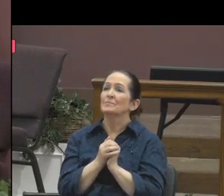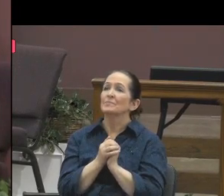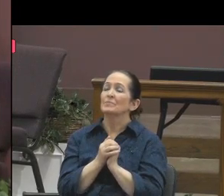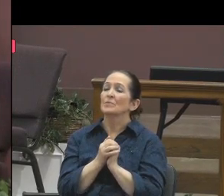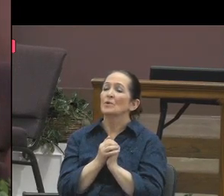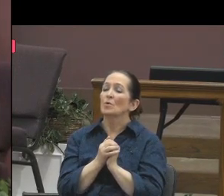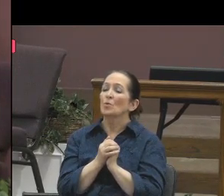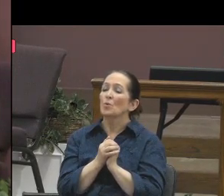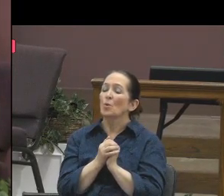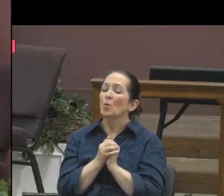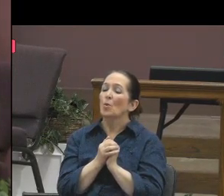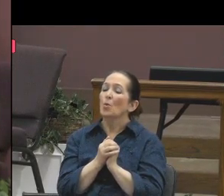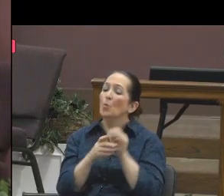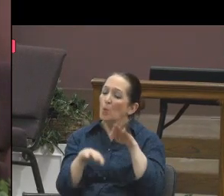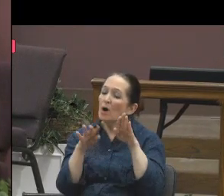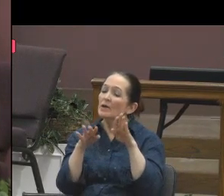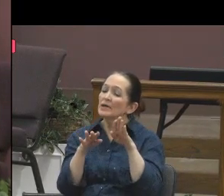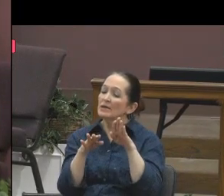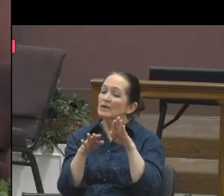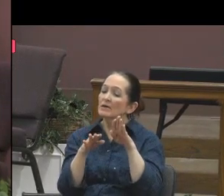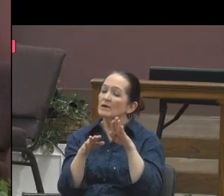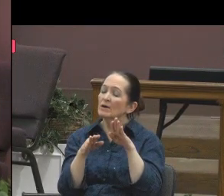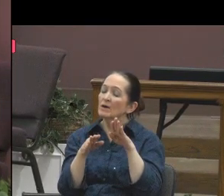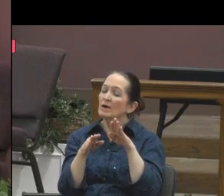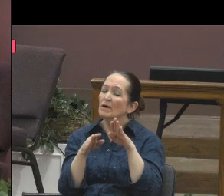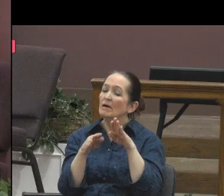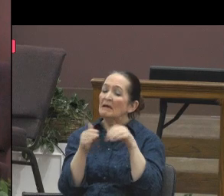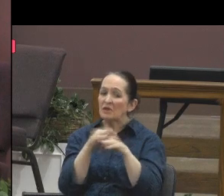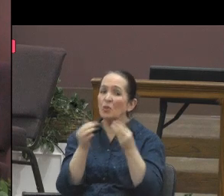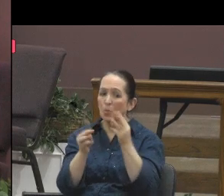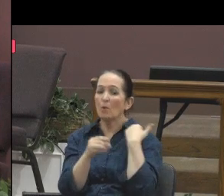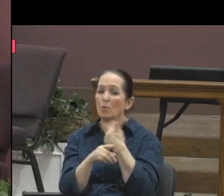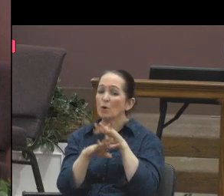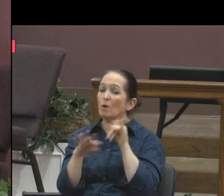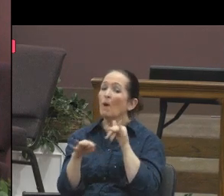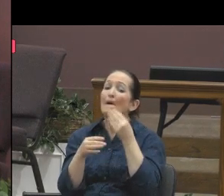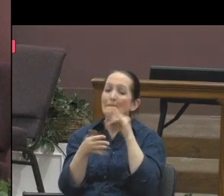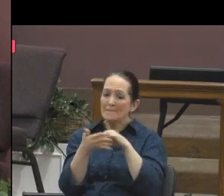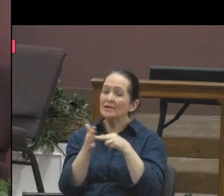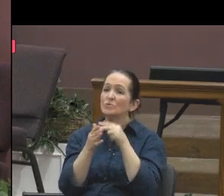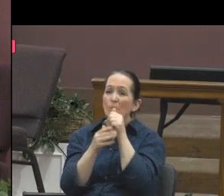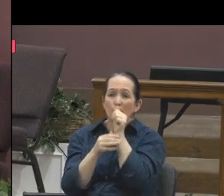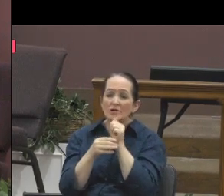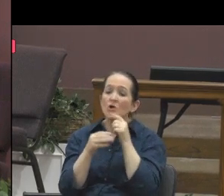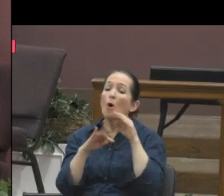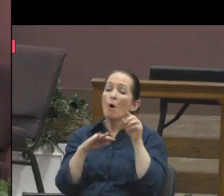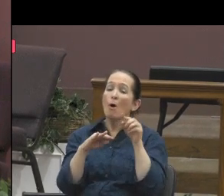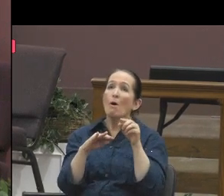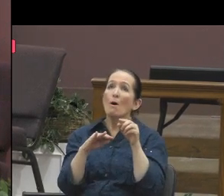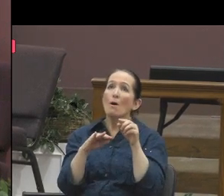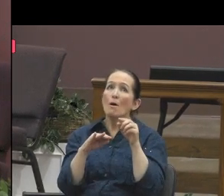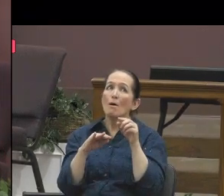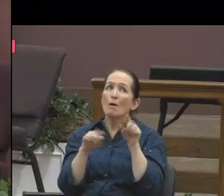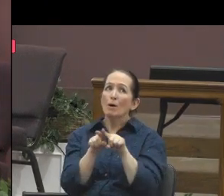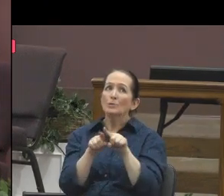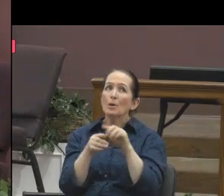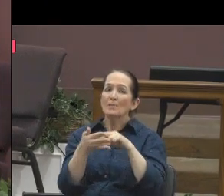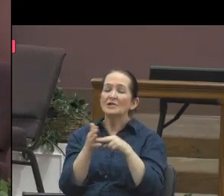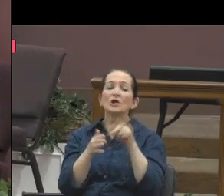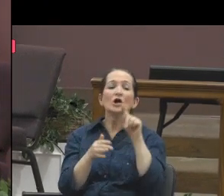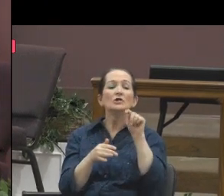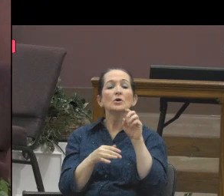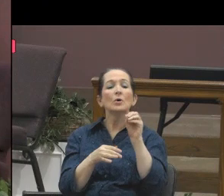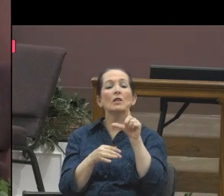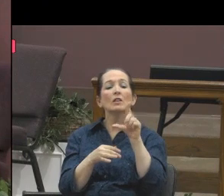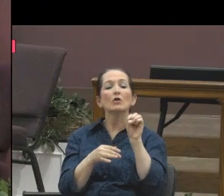Walking according to our calling means we're patient. It also means we're tolerant. Now that word has